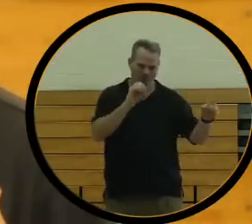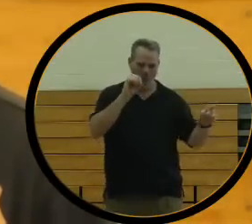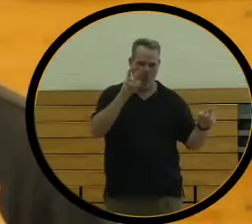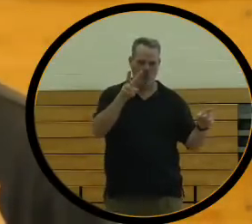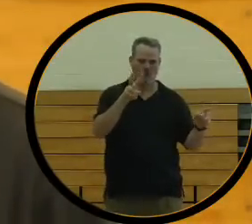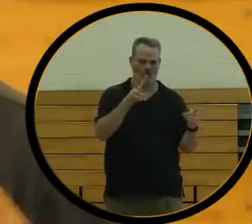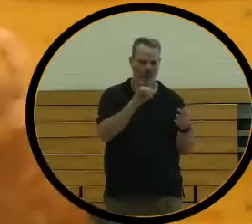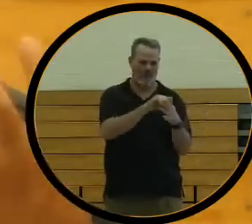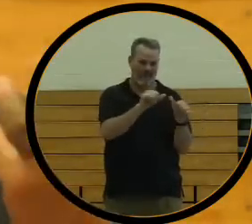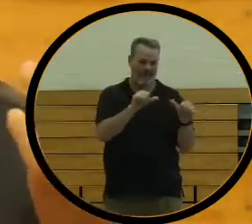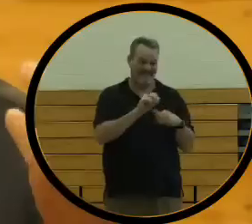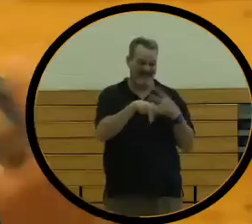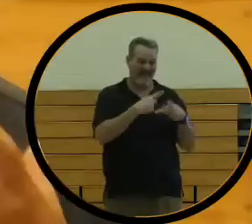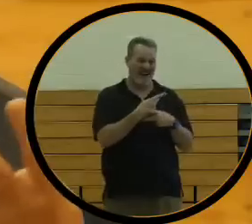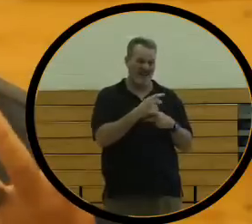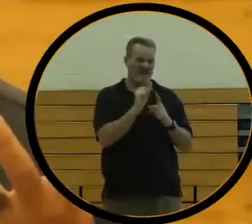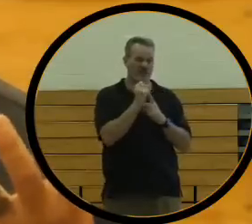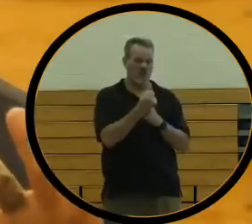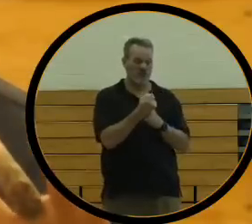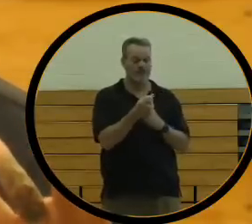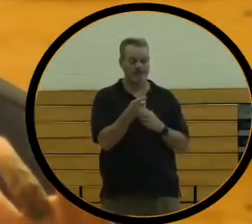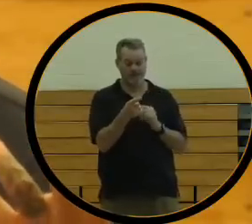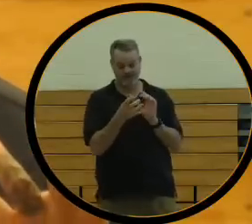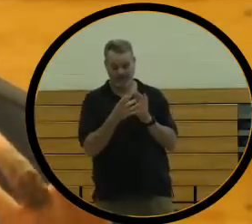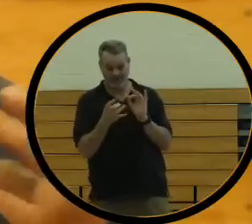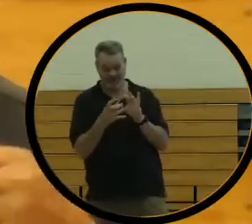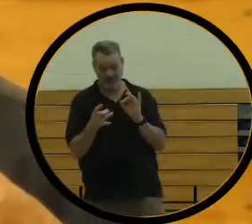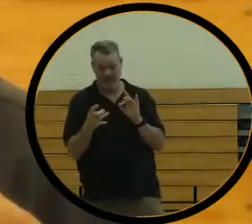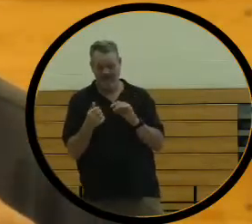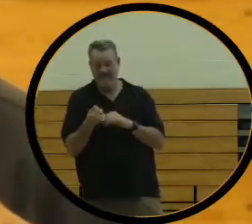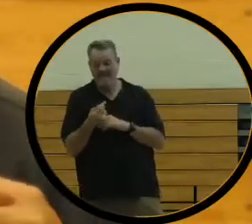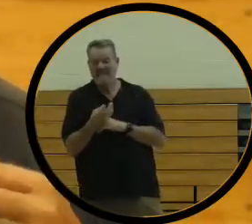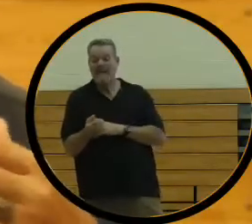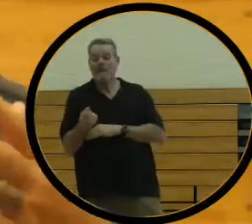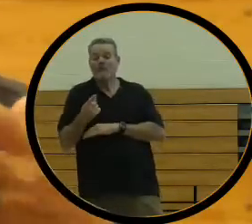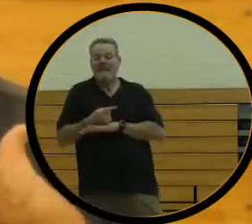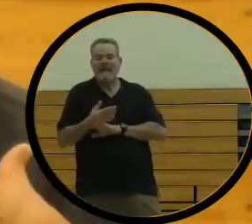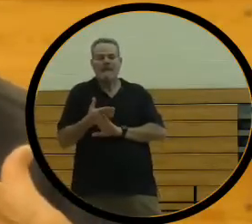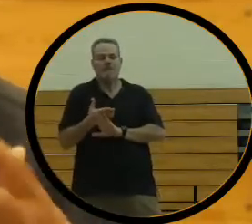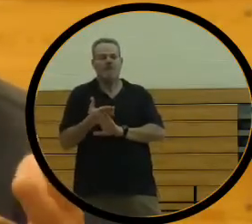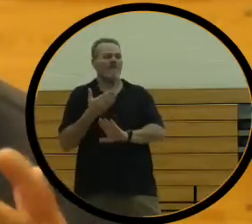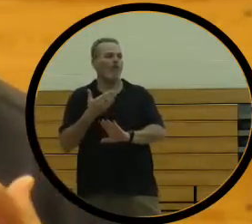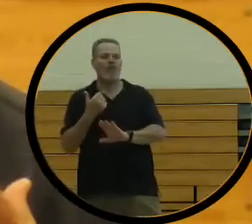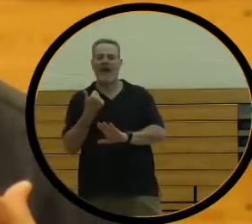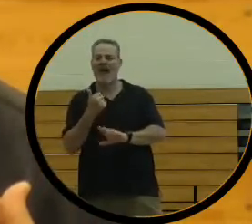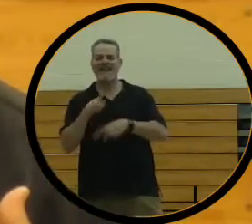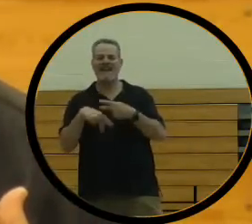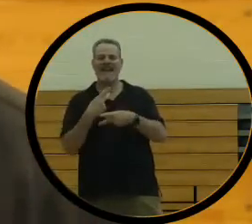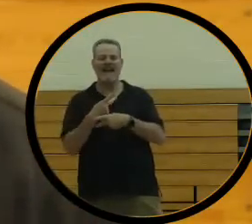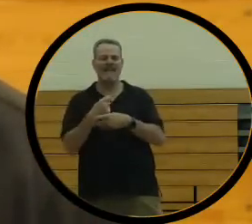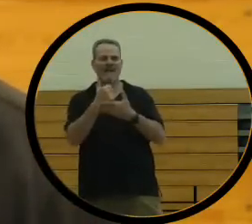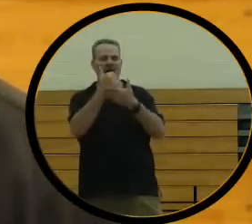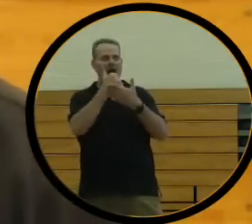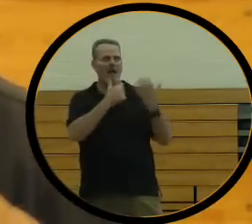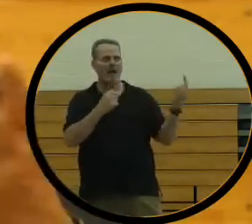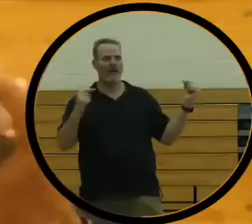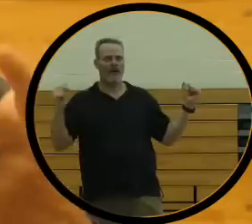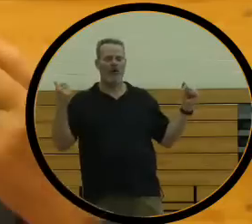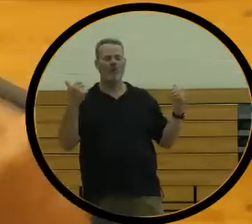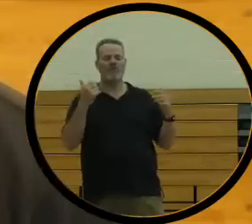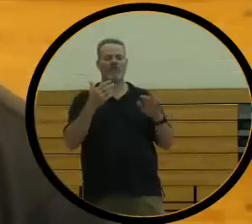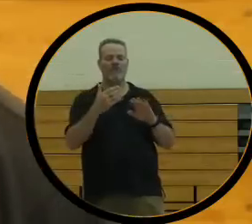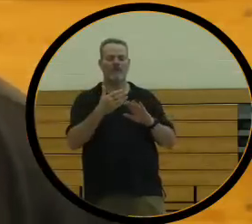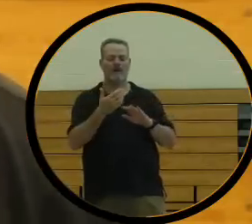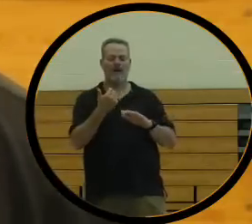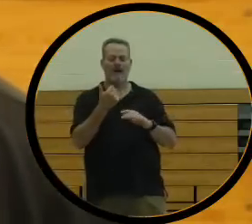situation. Like you were told, it's days before any flow could get down to this region,